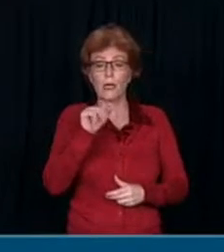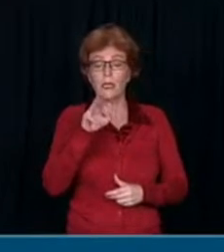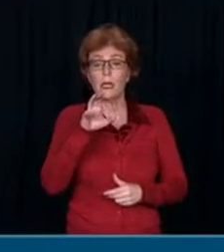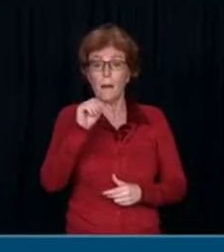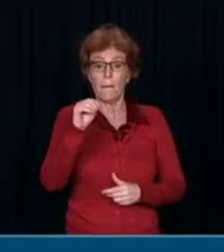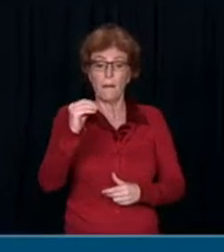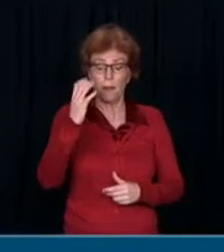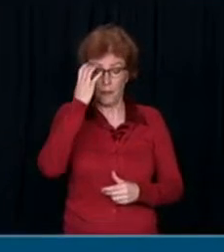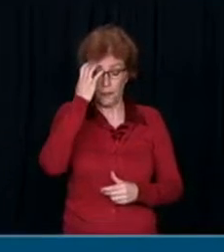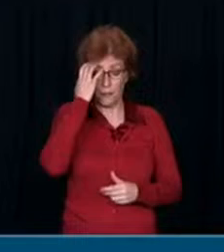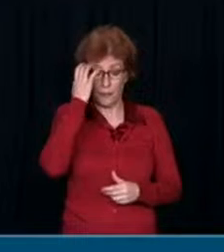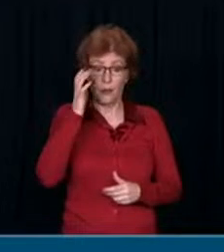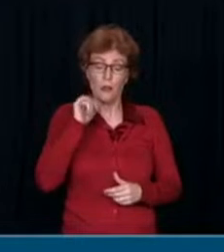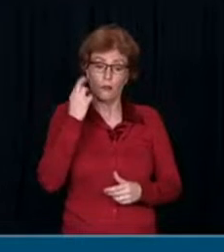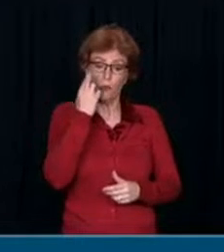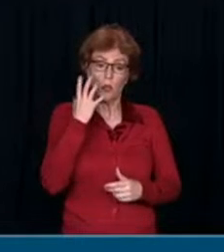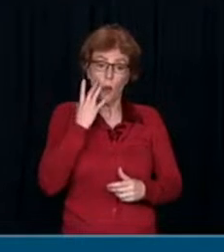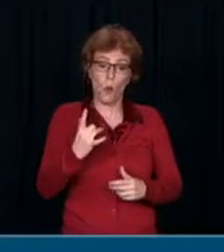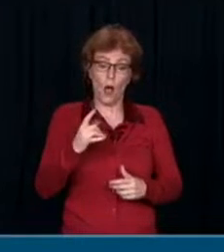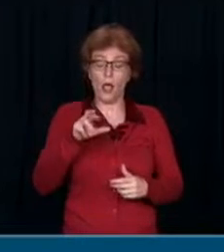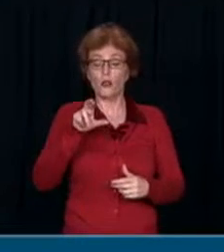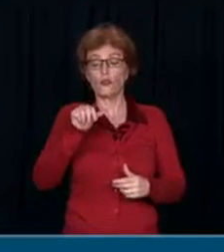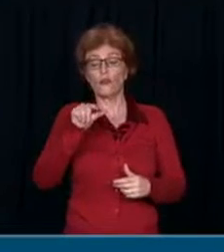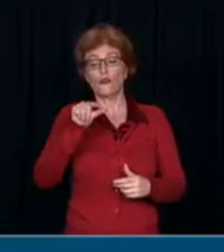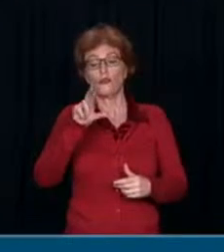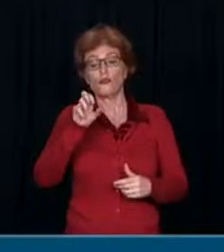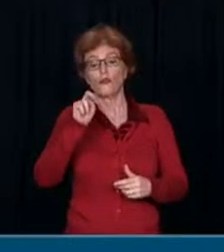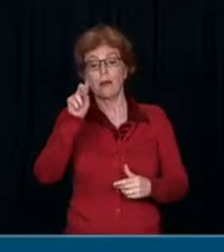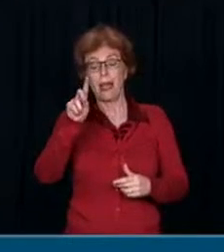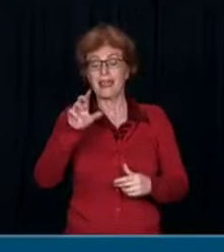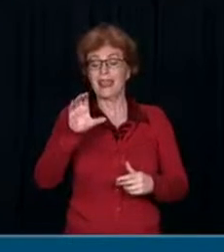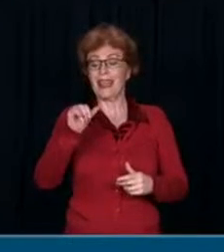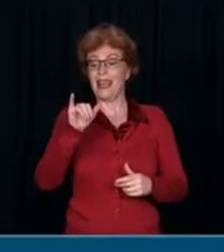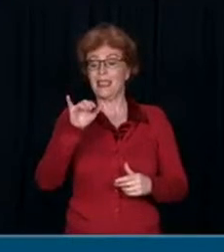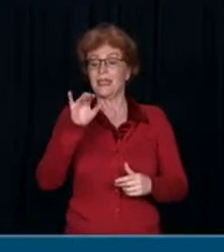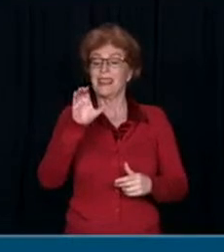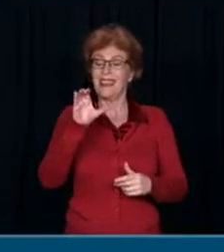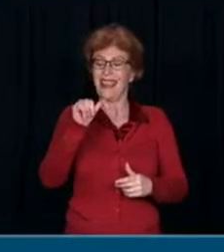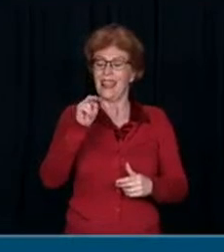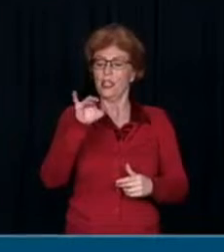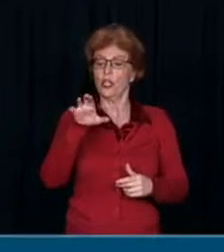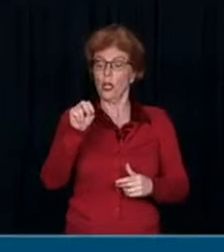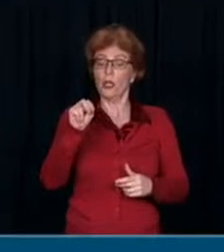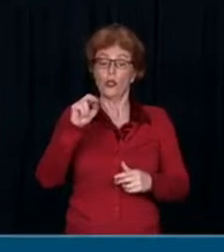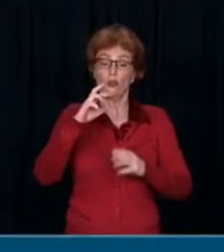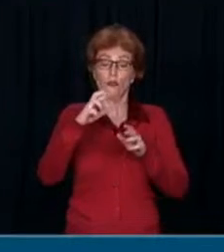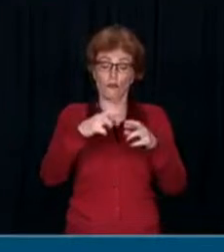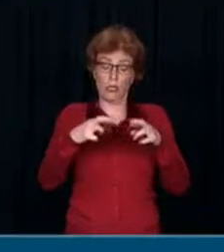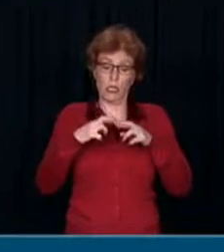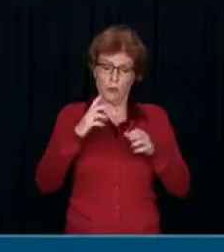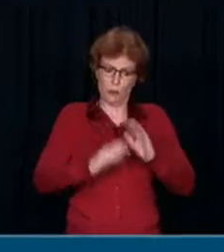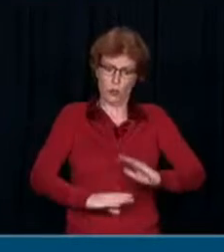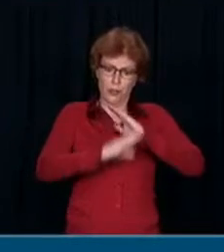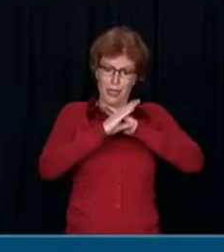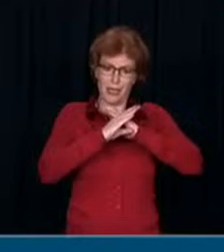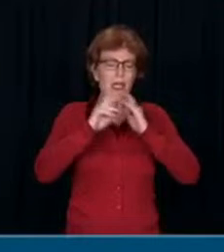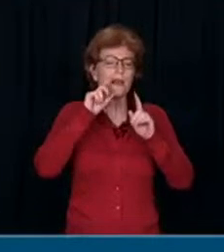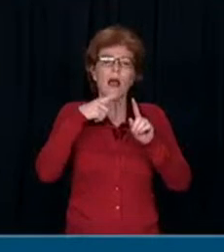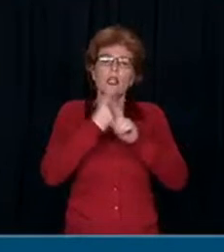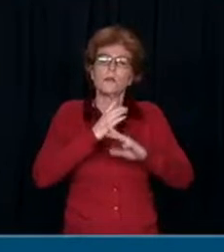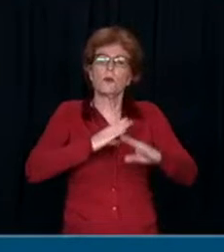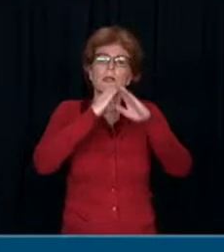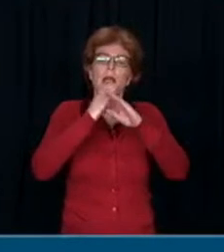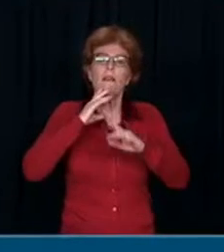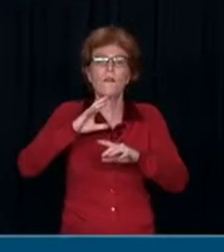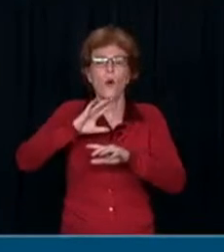reason why the Grand Canyon region was protected. And it was not just protected for